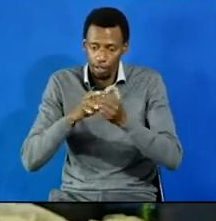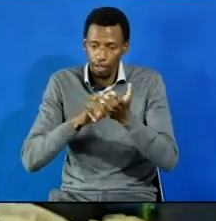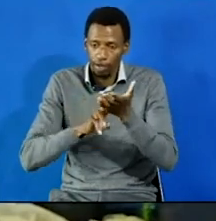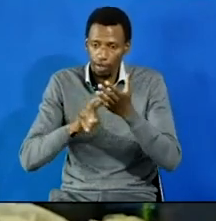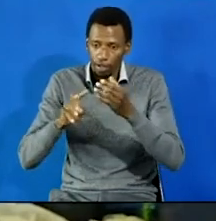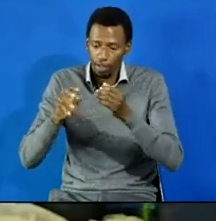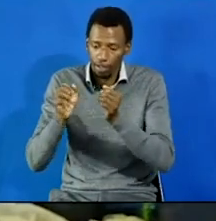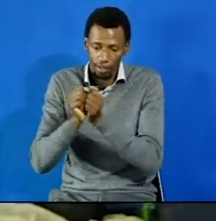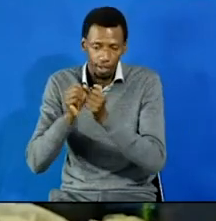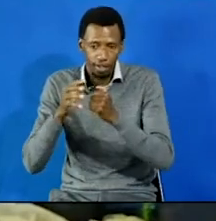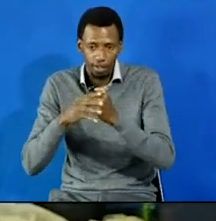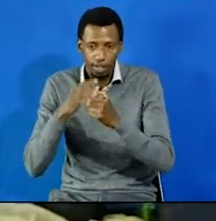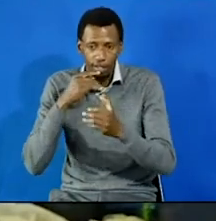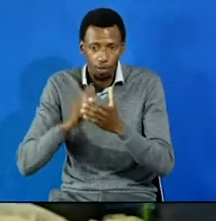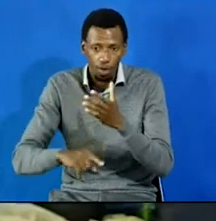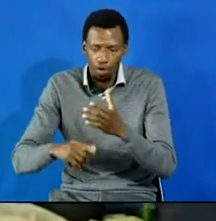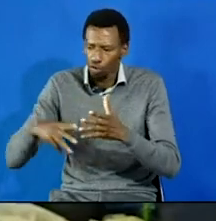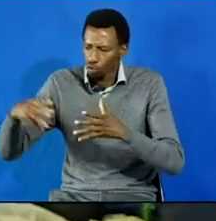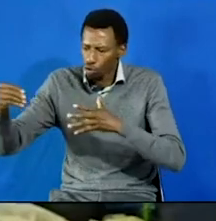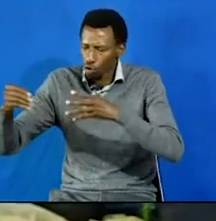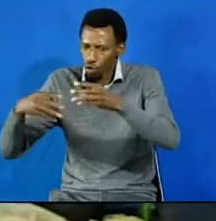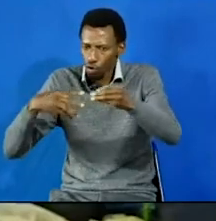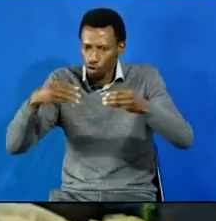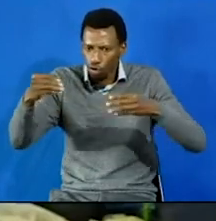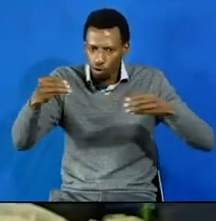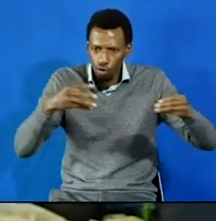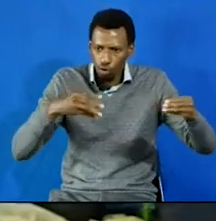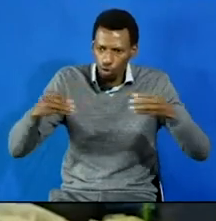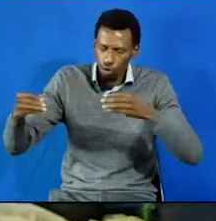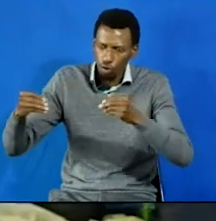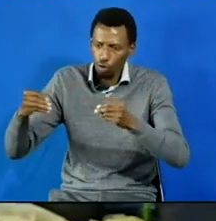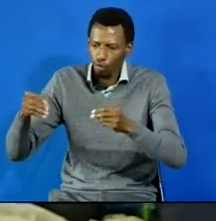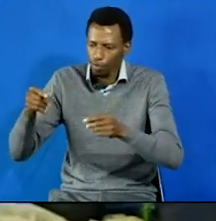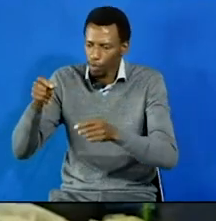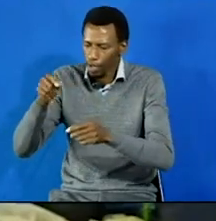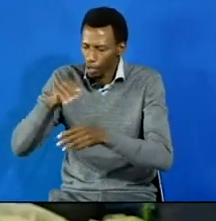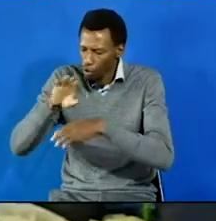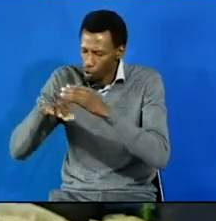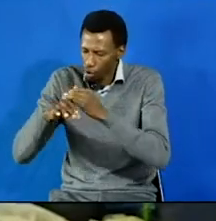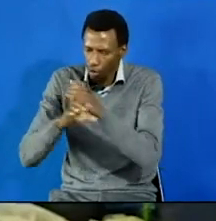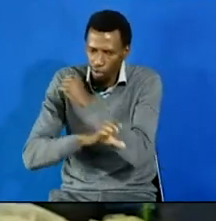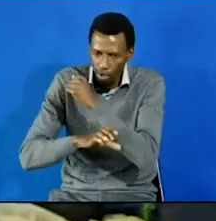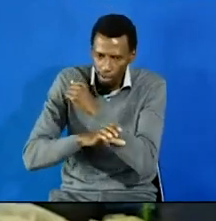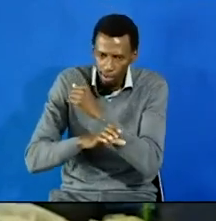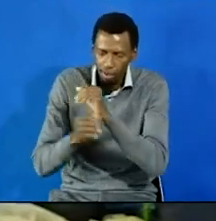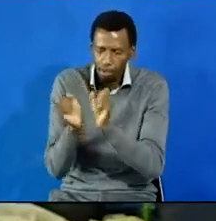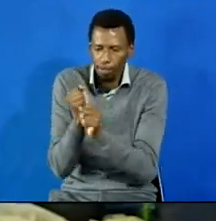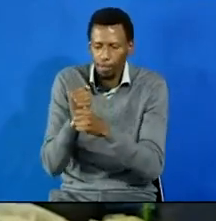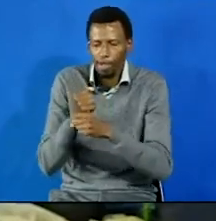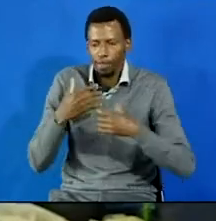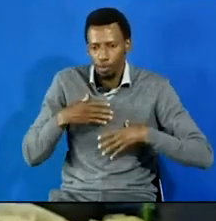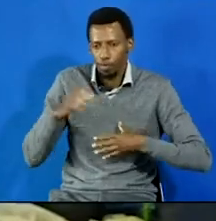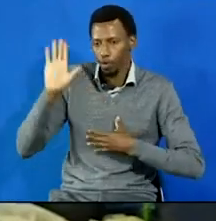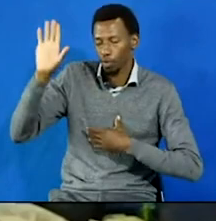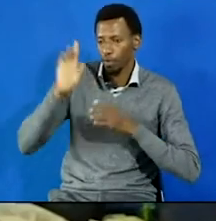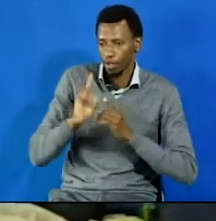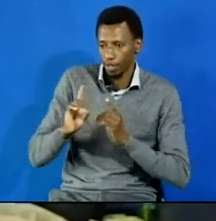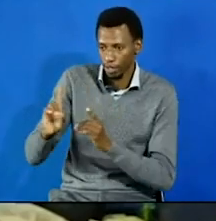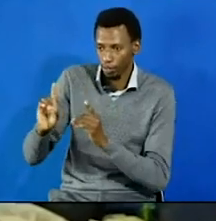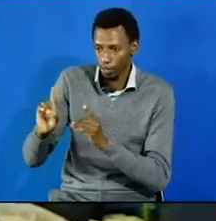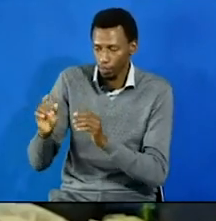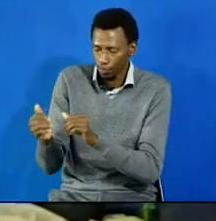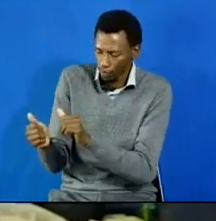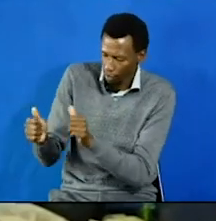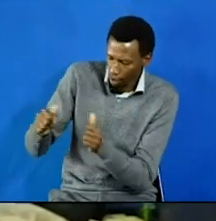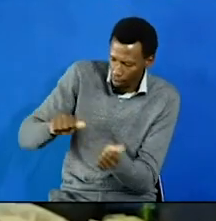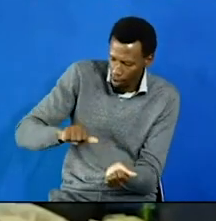yea, into all nations, and make people my disciples, baptizing them in the name of the Father and of the